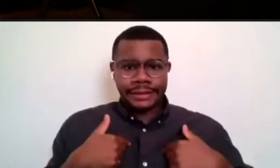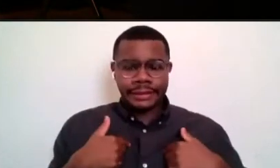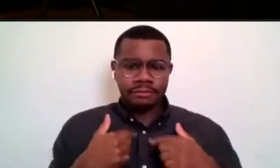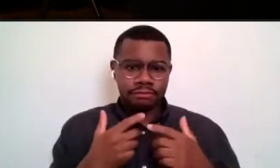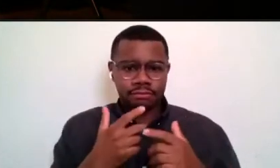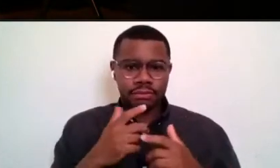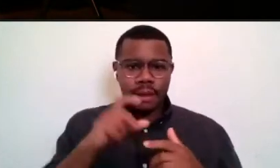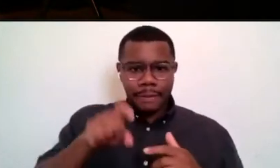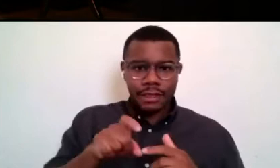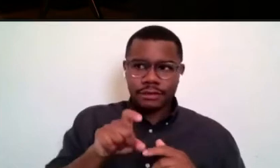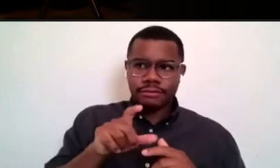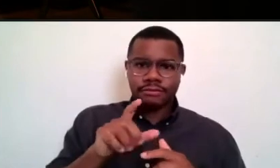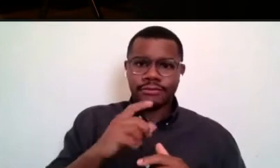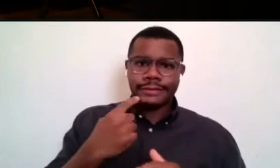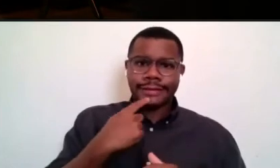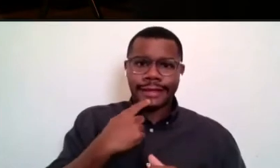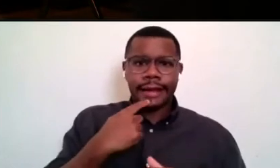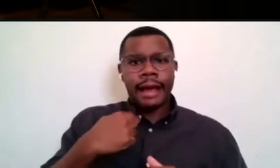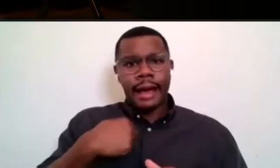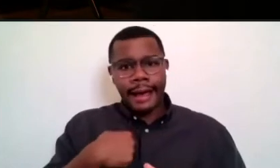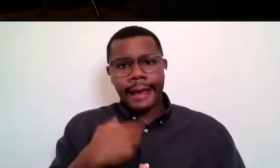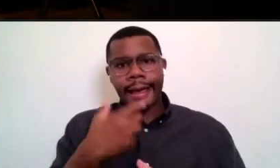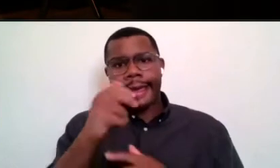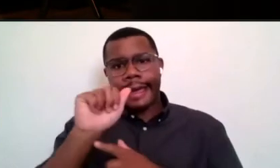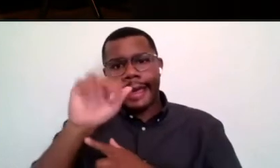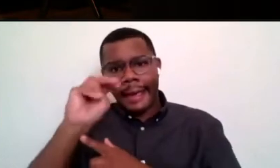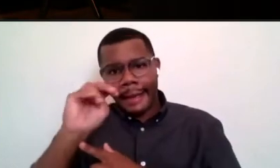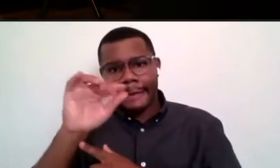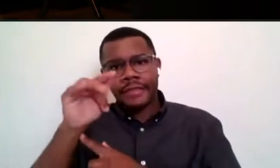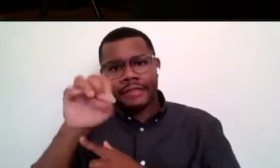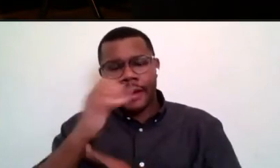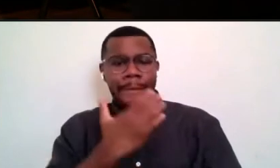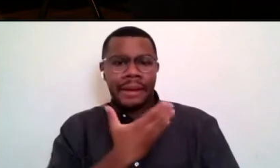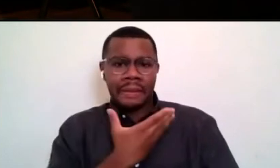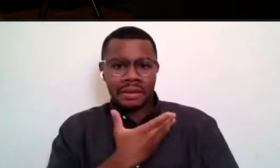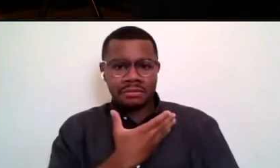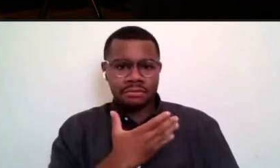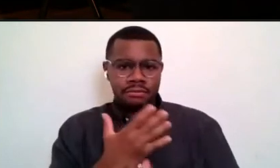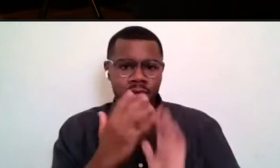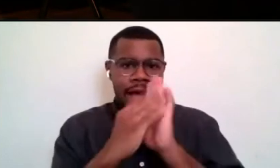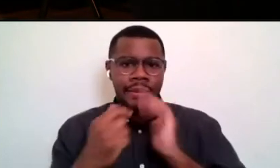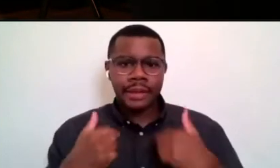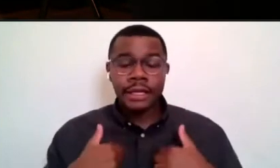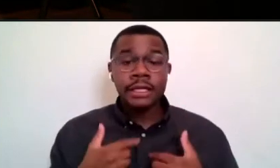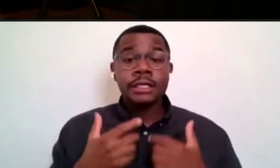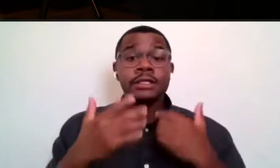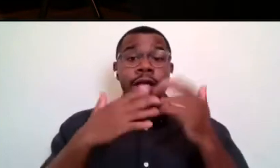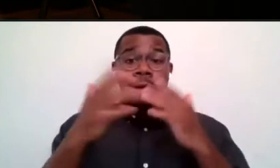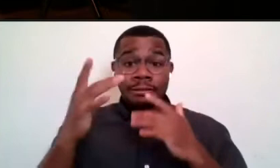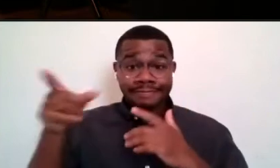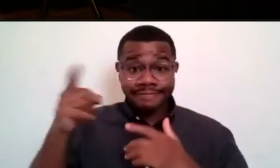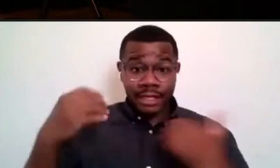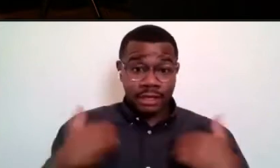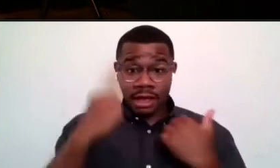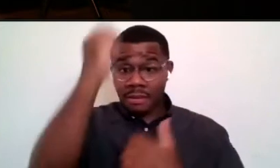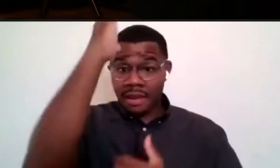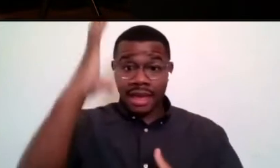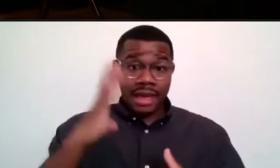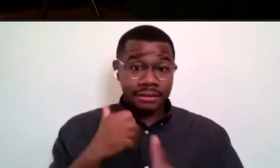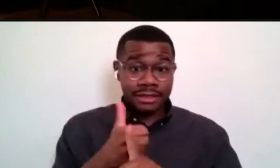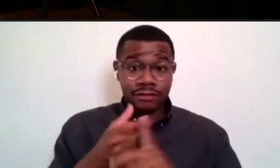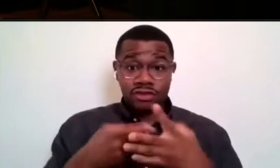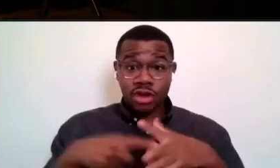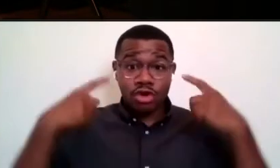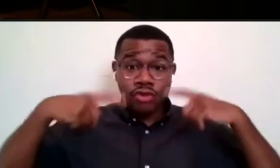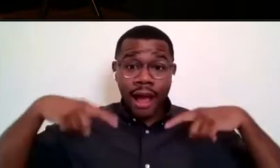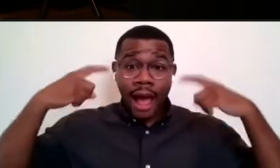hands of her mom. And this kid starts crying, this young man, and he looks at me and he says, this is